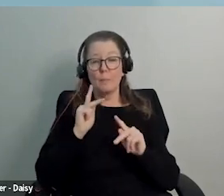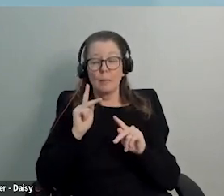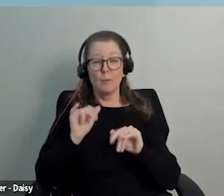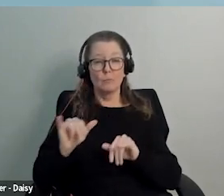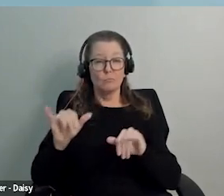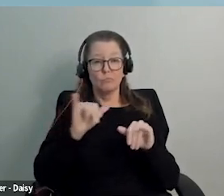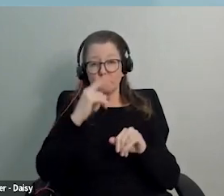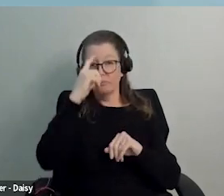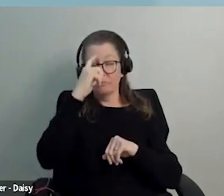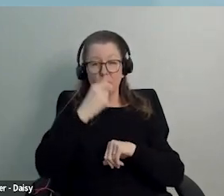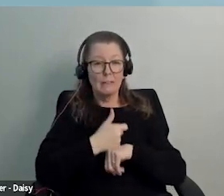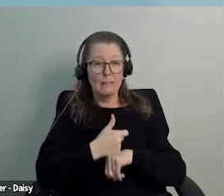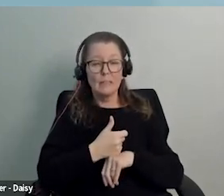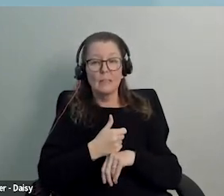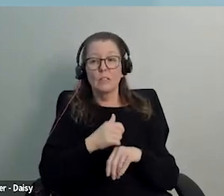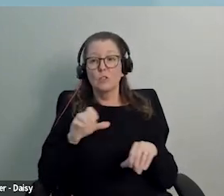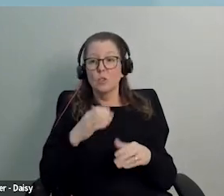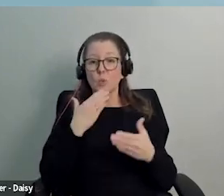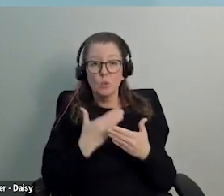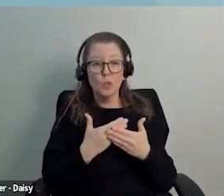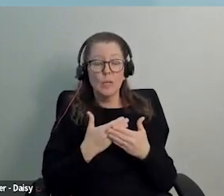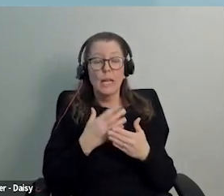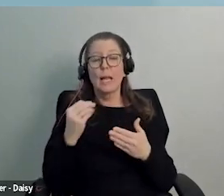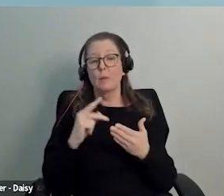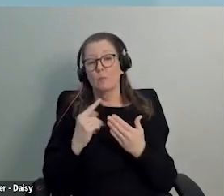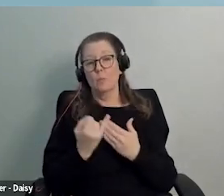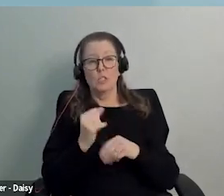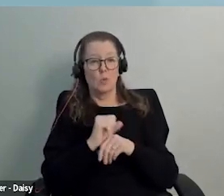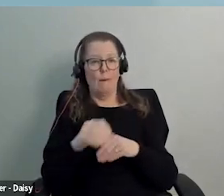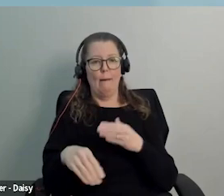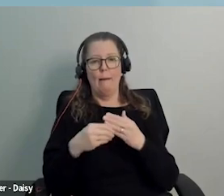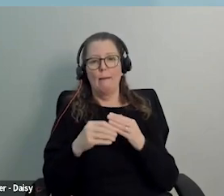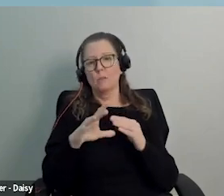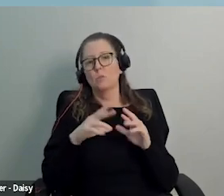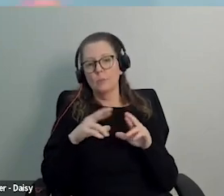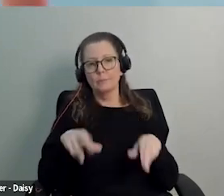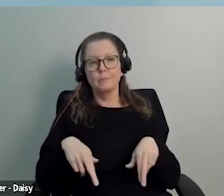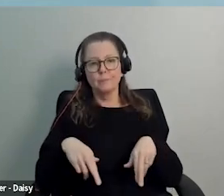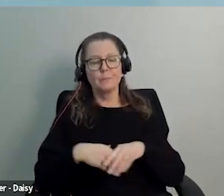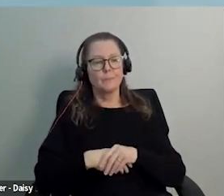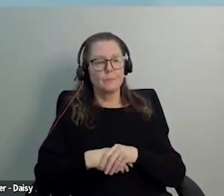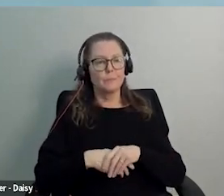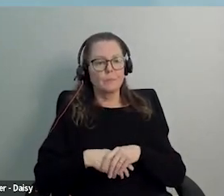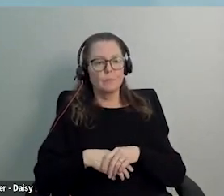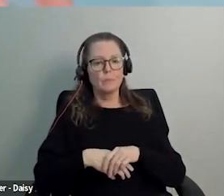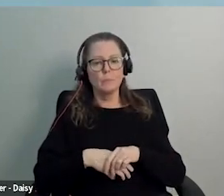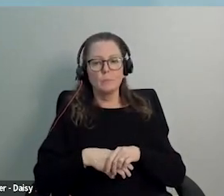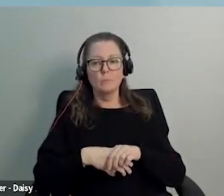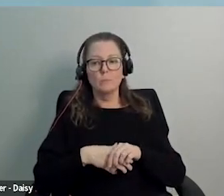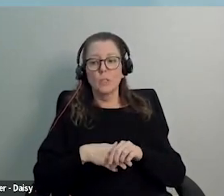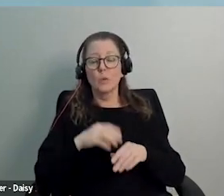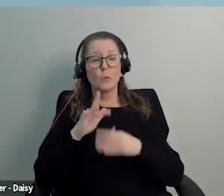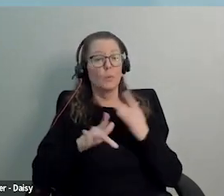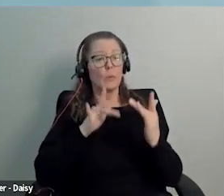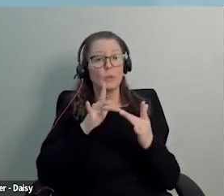do good, but also get some project work on your resume. Doing something as easy as reaching out